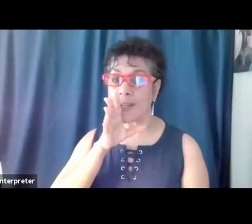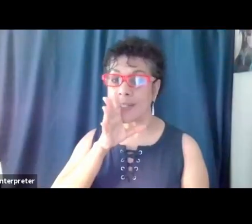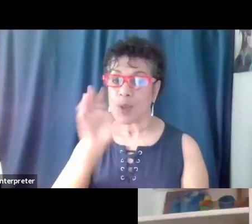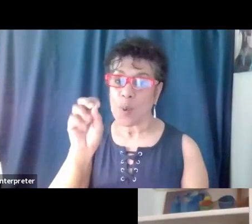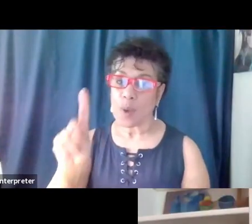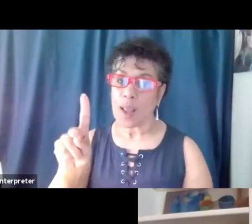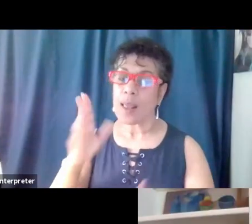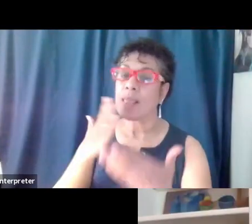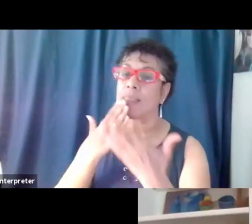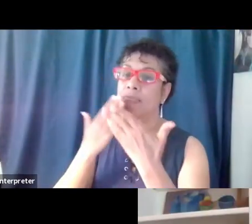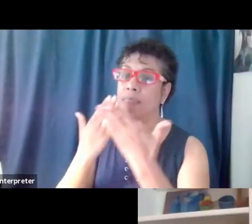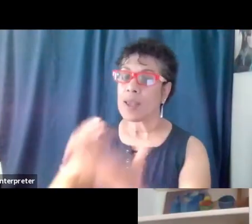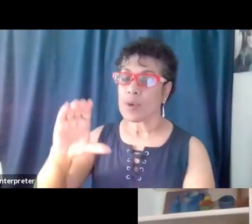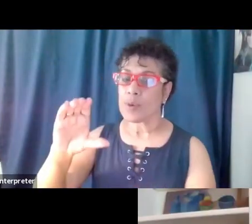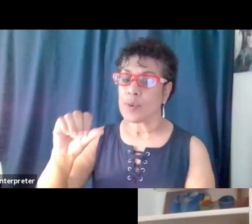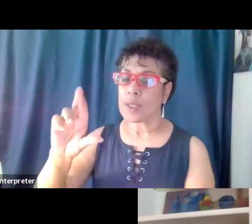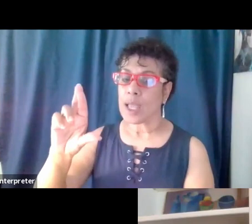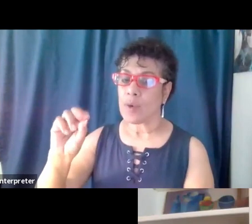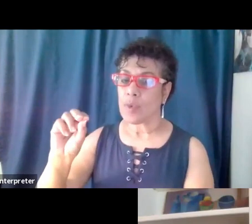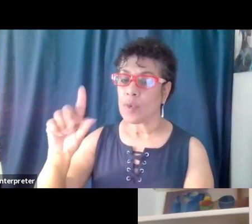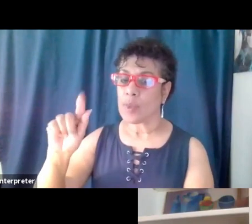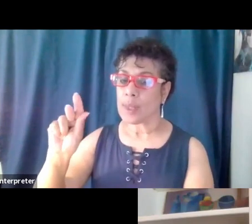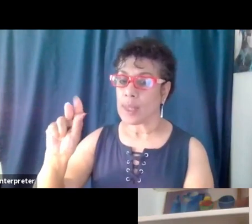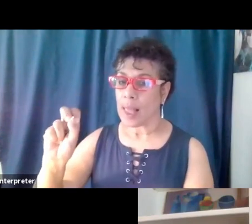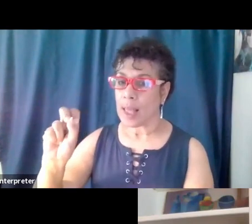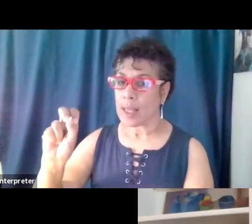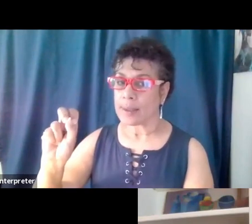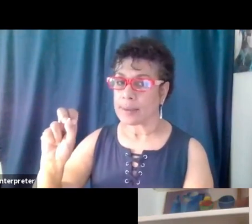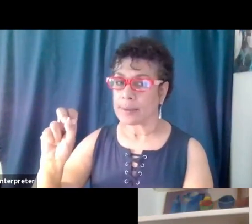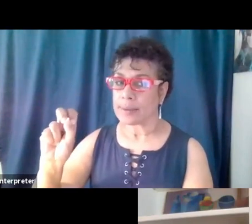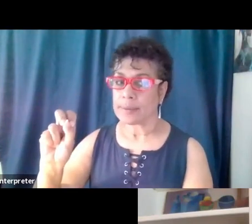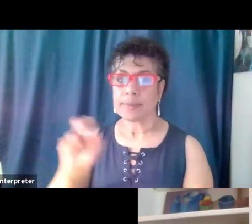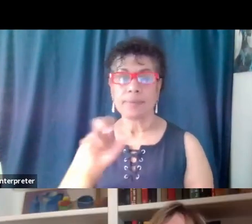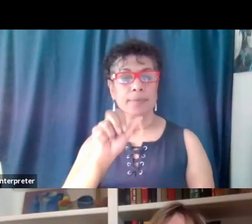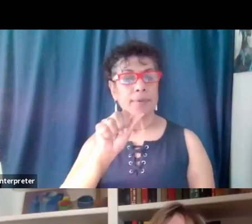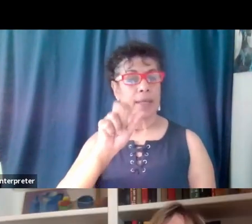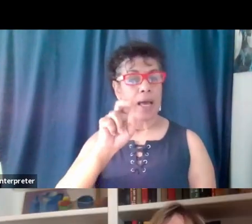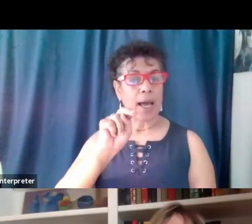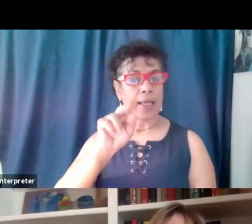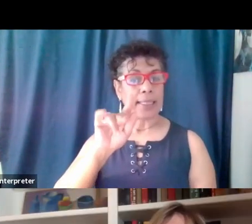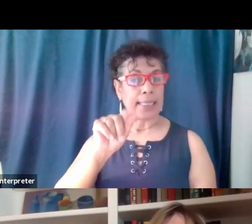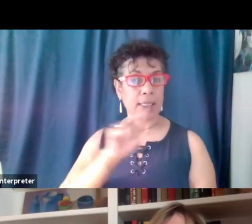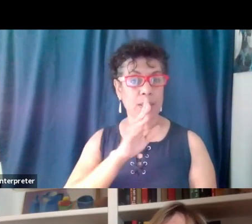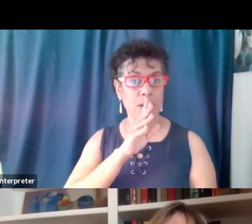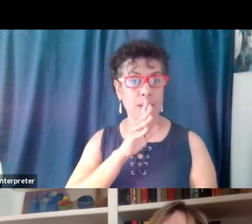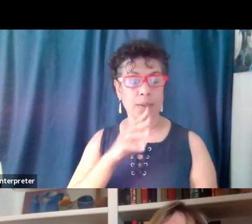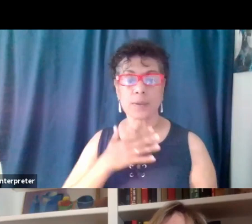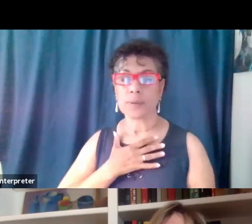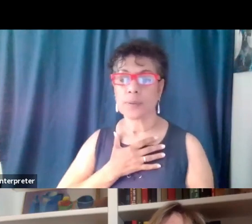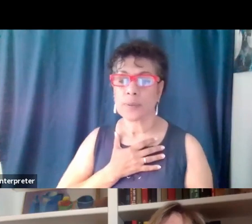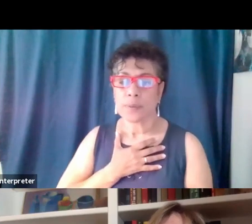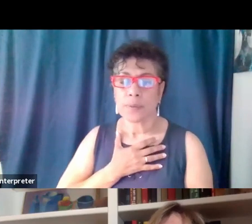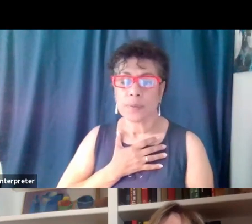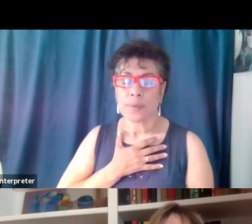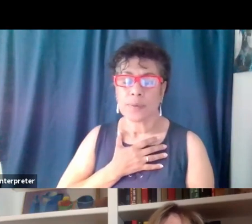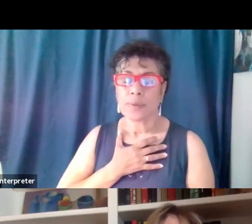Thank you so much, Caroline. You know, I think you were absolutely the exemplar